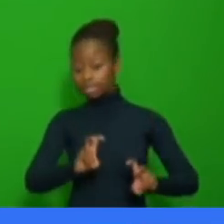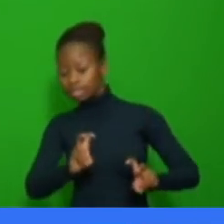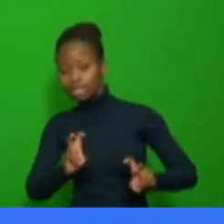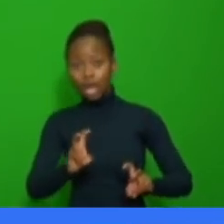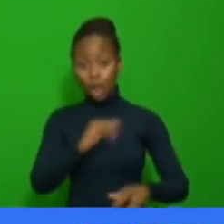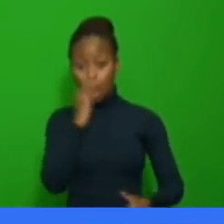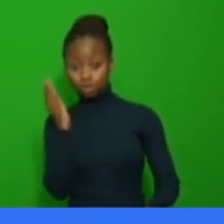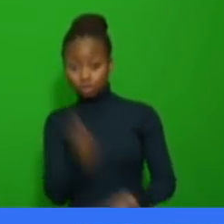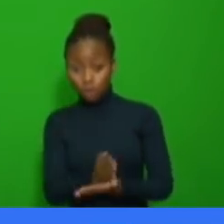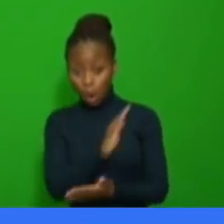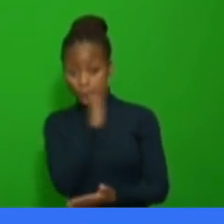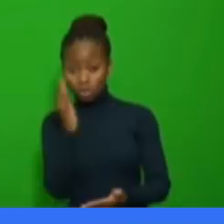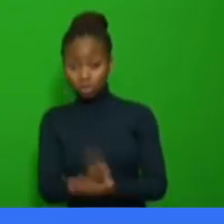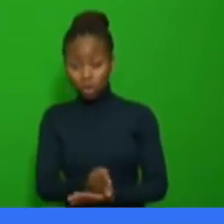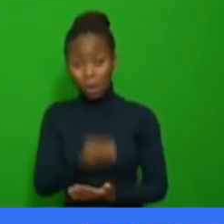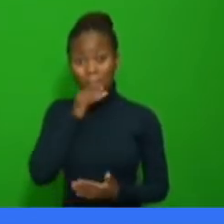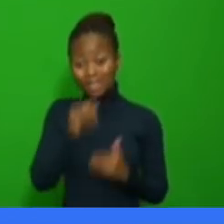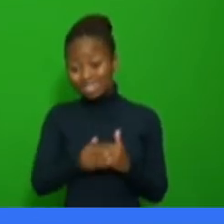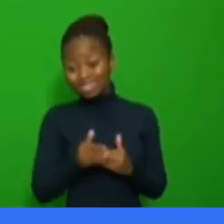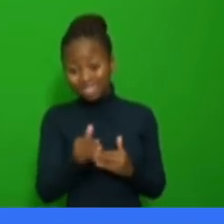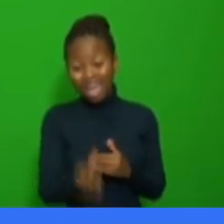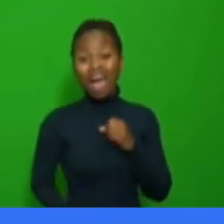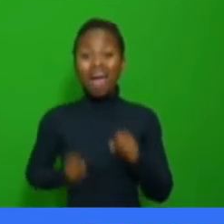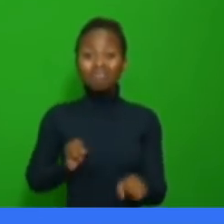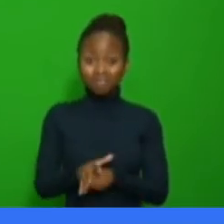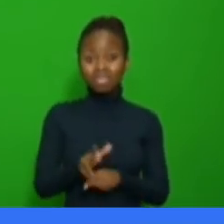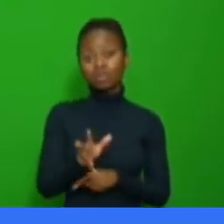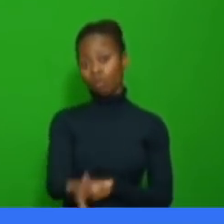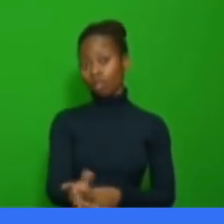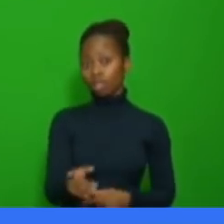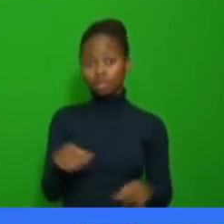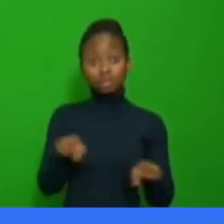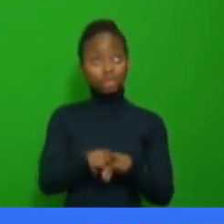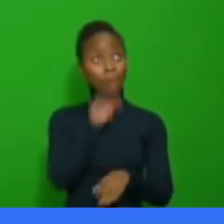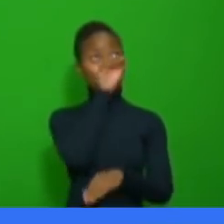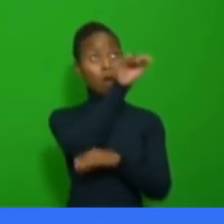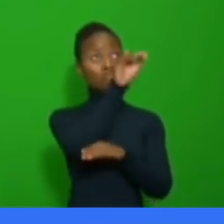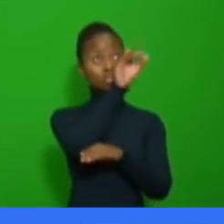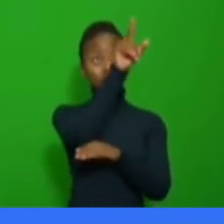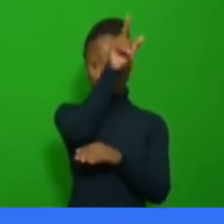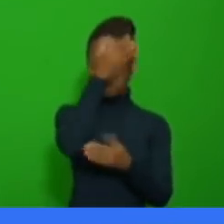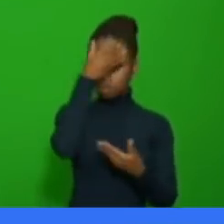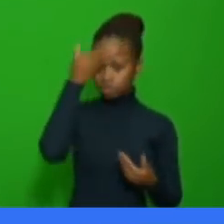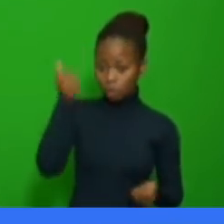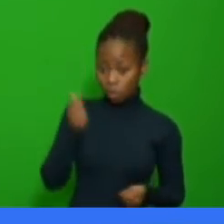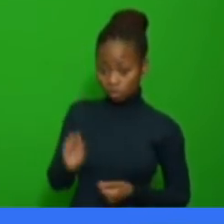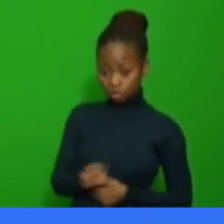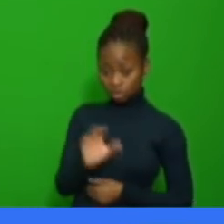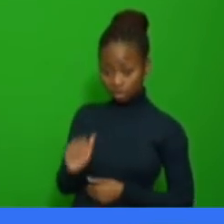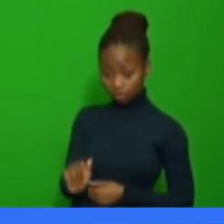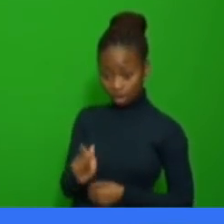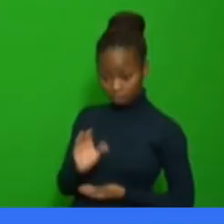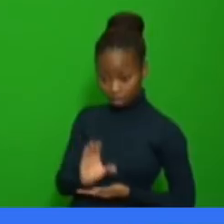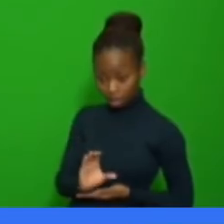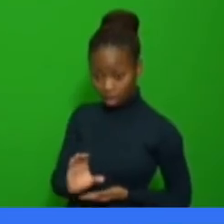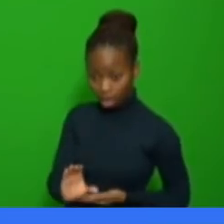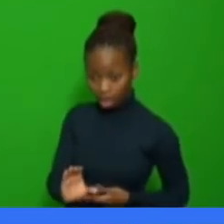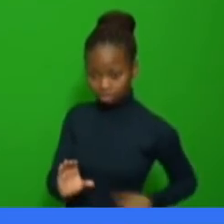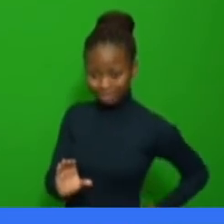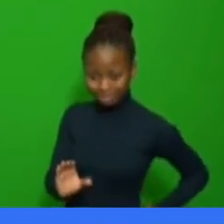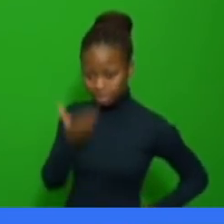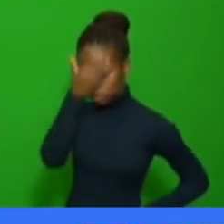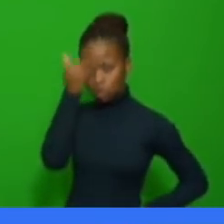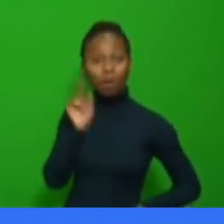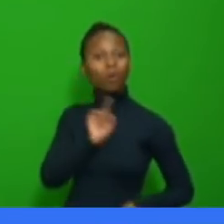not just the current. And if you are to invest and you are not sure whether you will have energy going